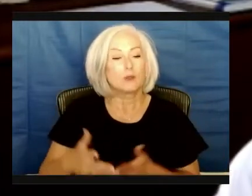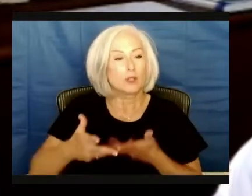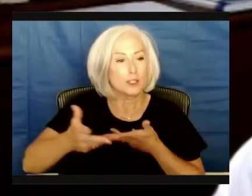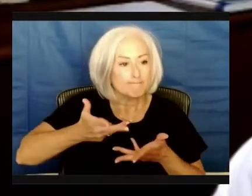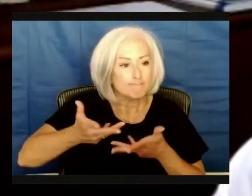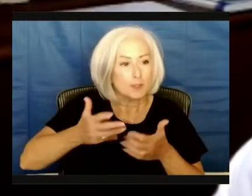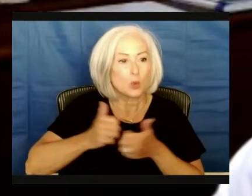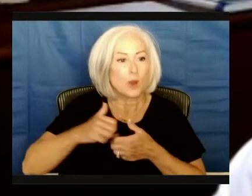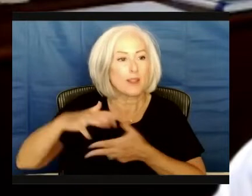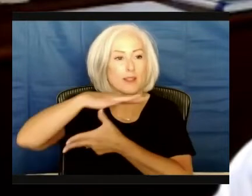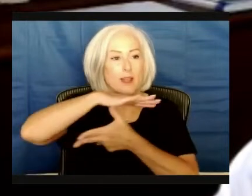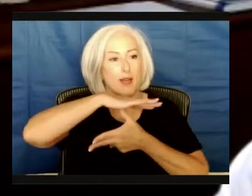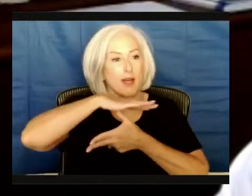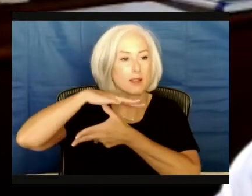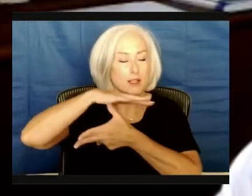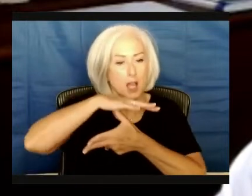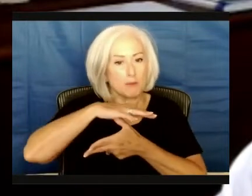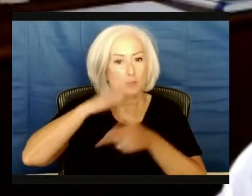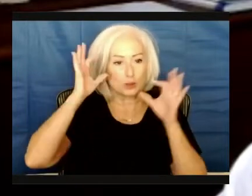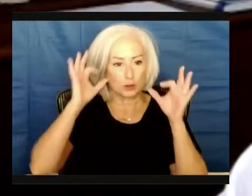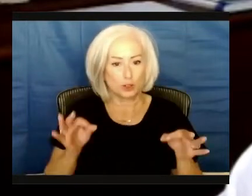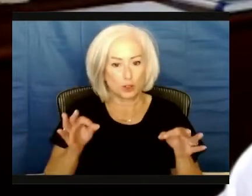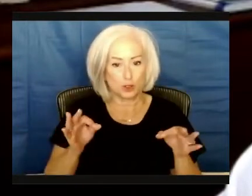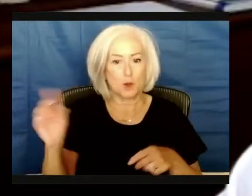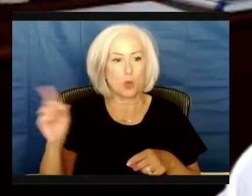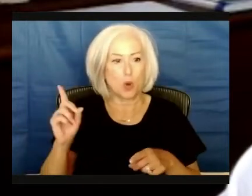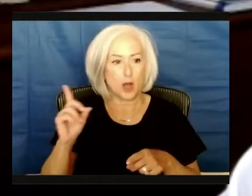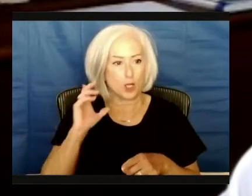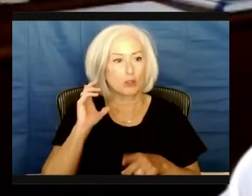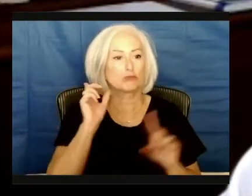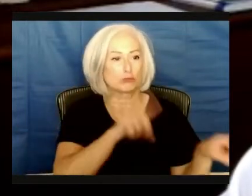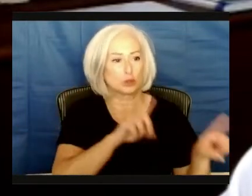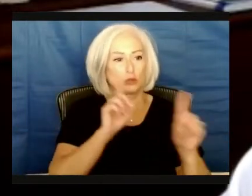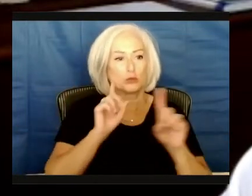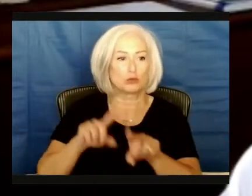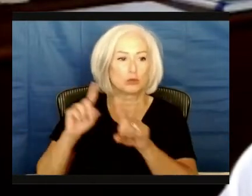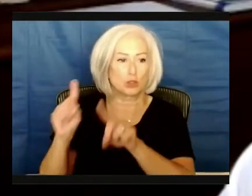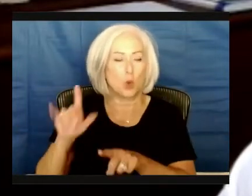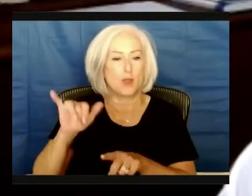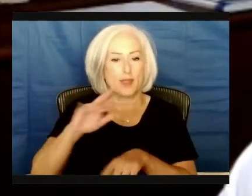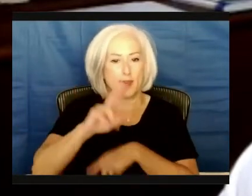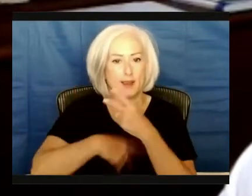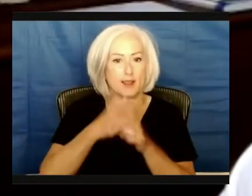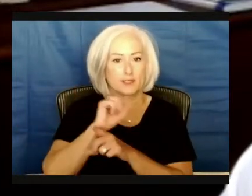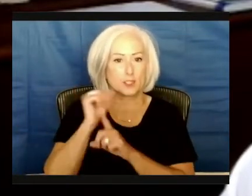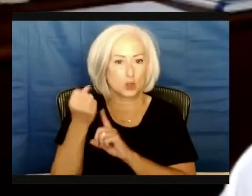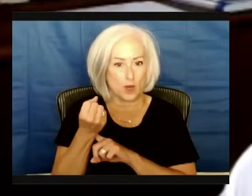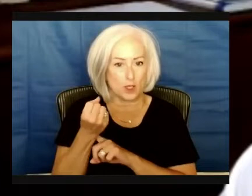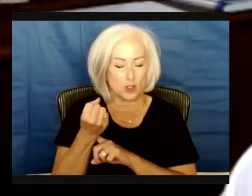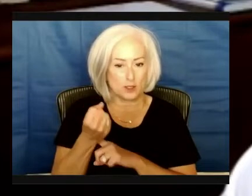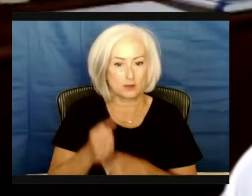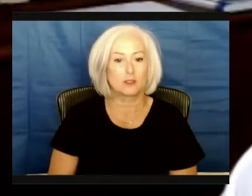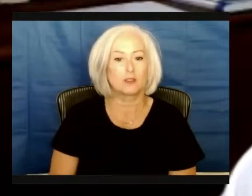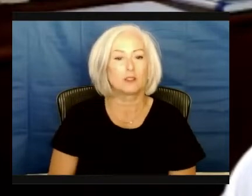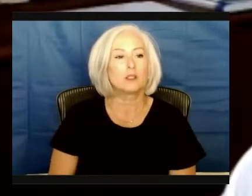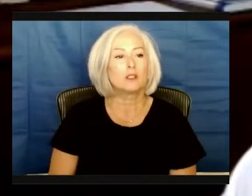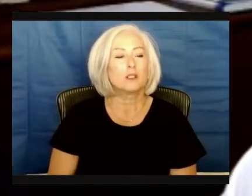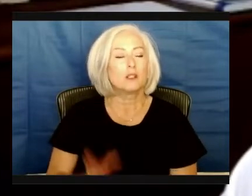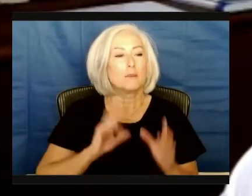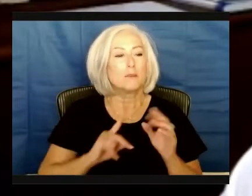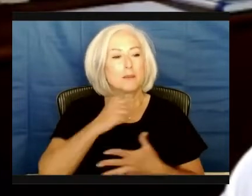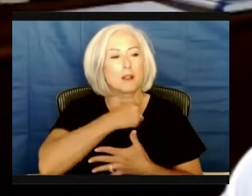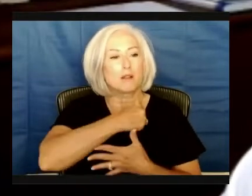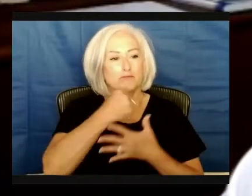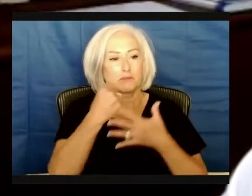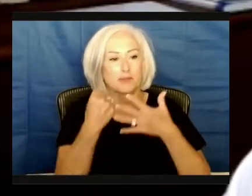to determine the destination for those patients in that situation. The lower acuity patients, then we try